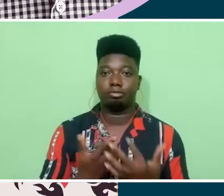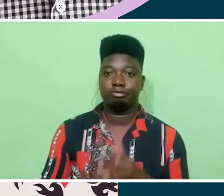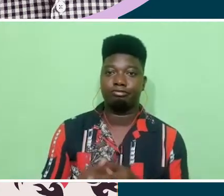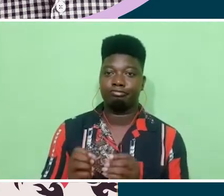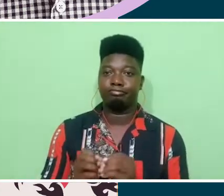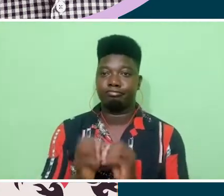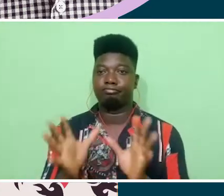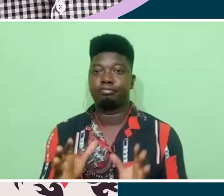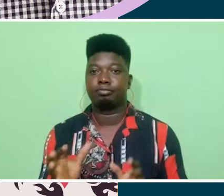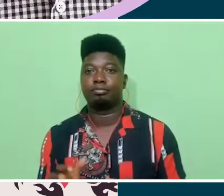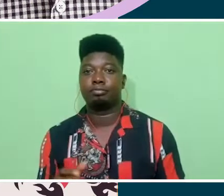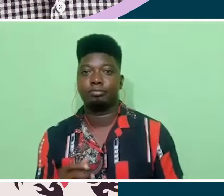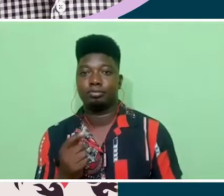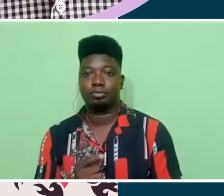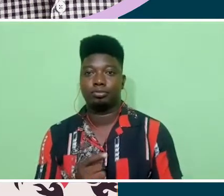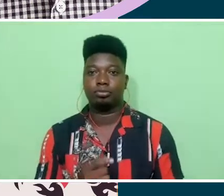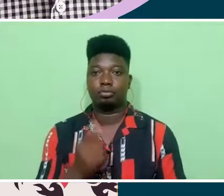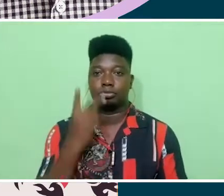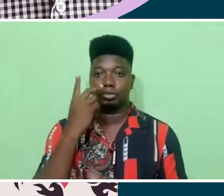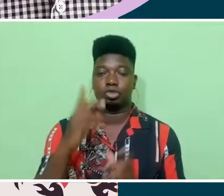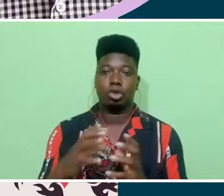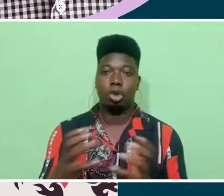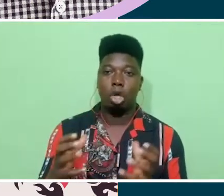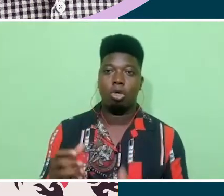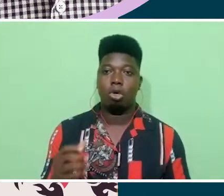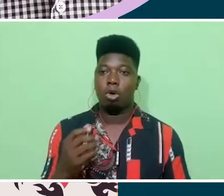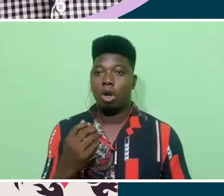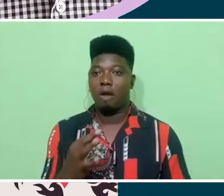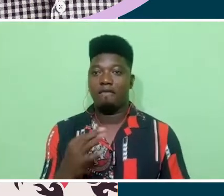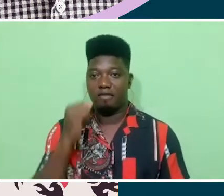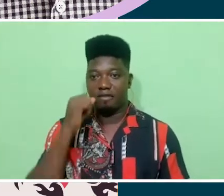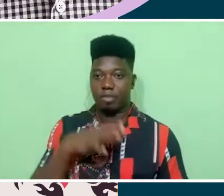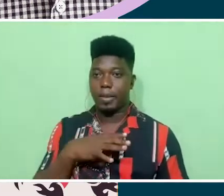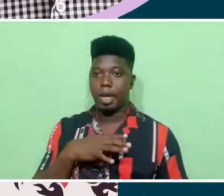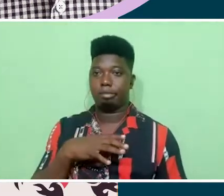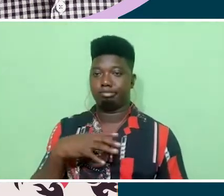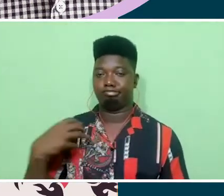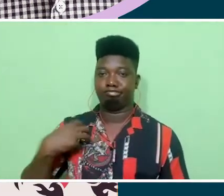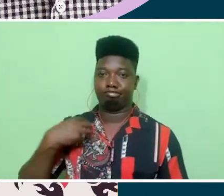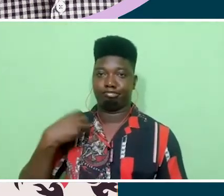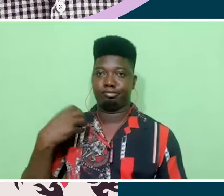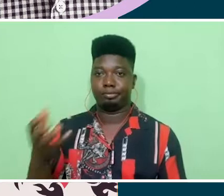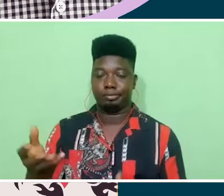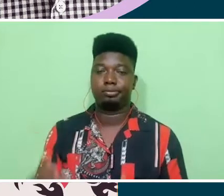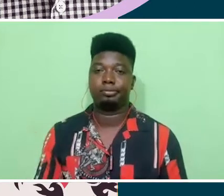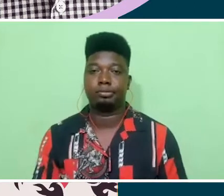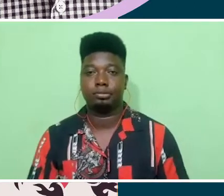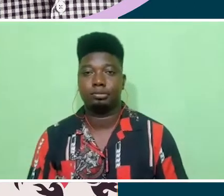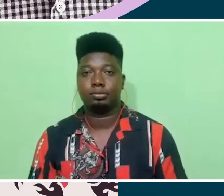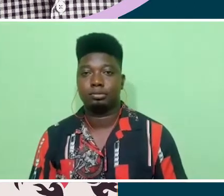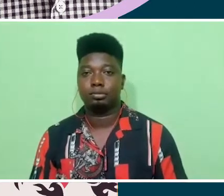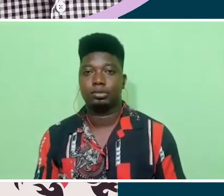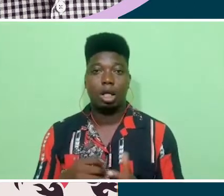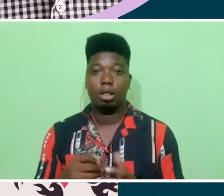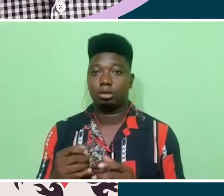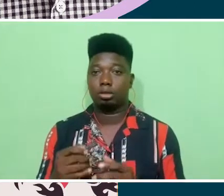We're starting to see a lot of female superheroes and then a lot of fantastic female creators behind the scenes. It's still very slow. If you look at the